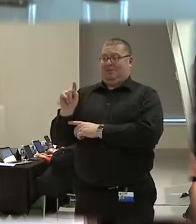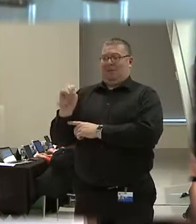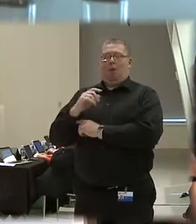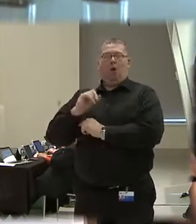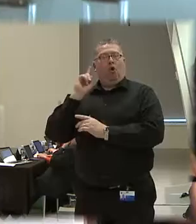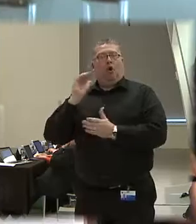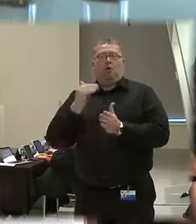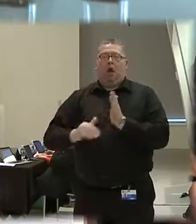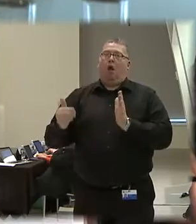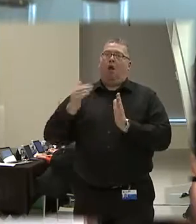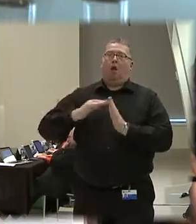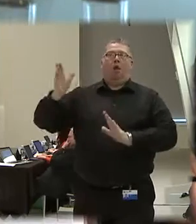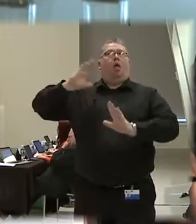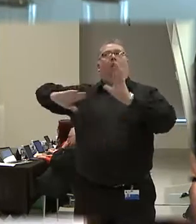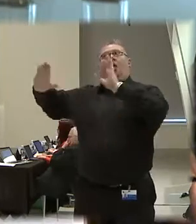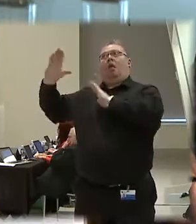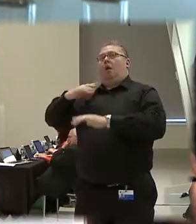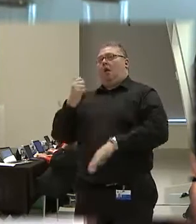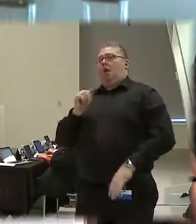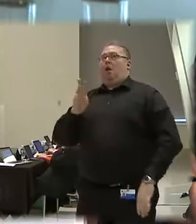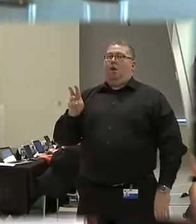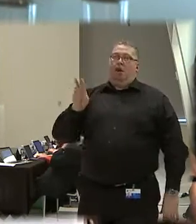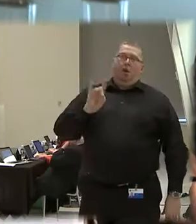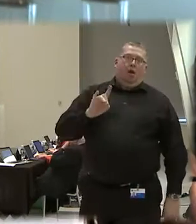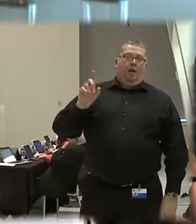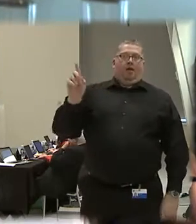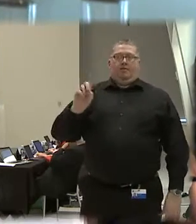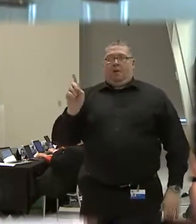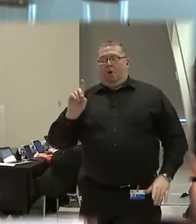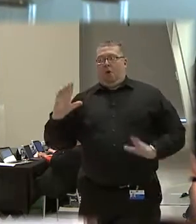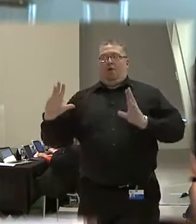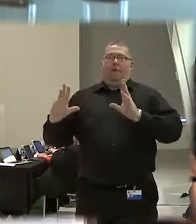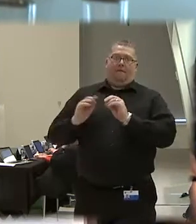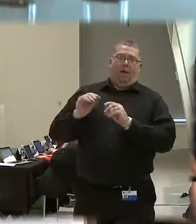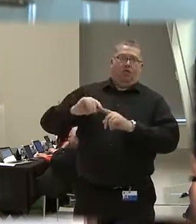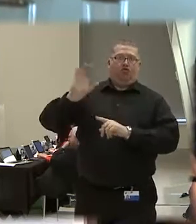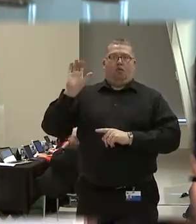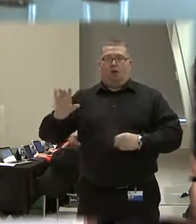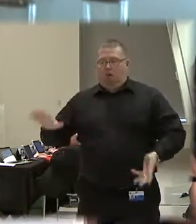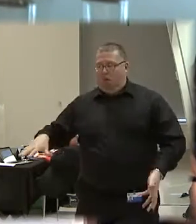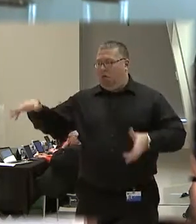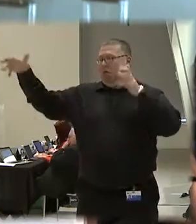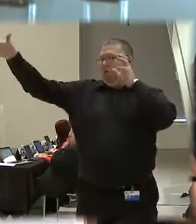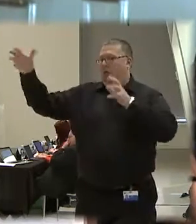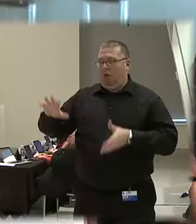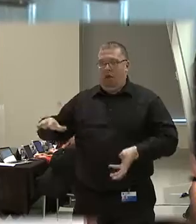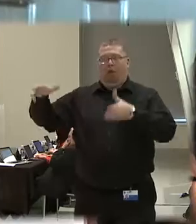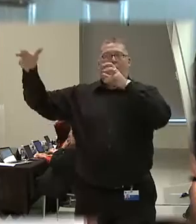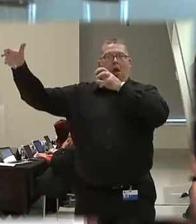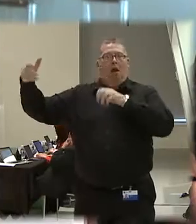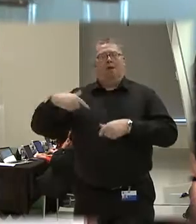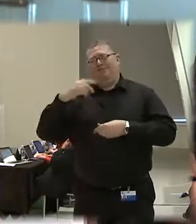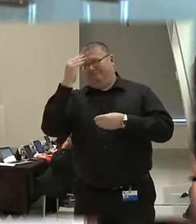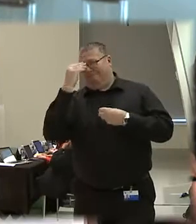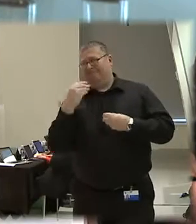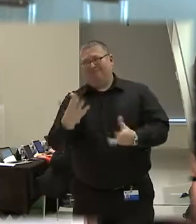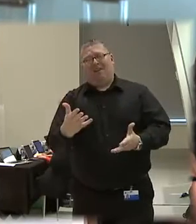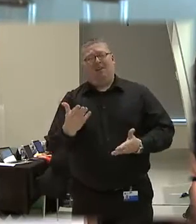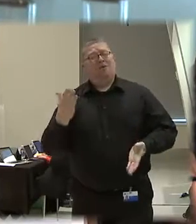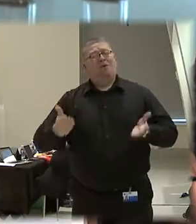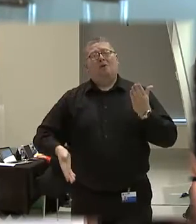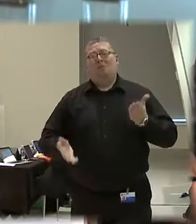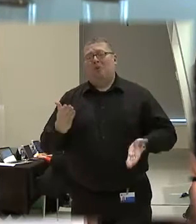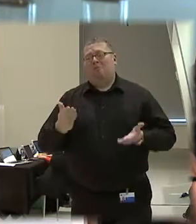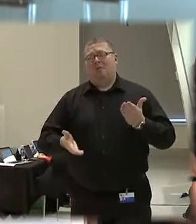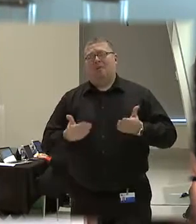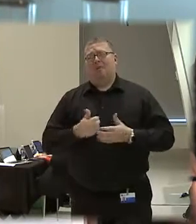were the ghosts of the 1968 Democratic Convention in the city of Chicago. Wow. And I could tell you this, that probably